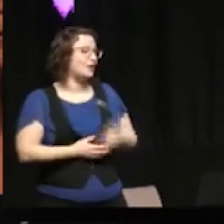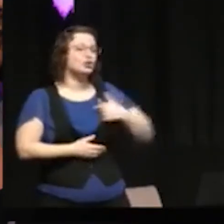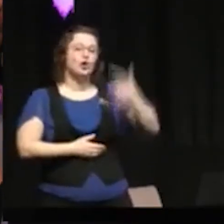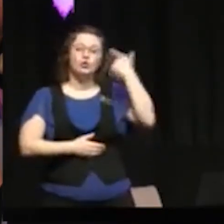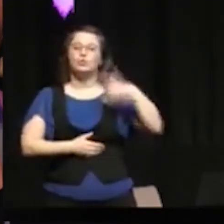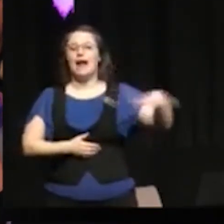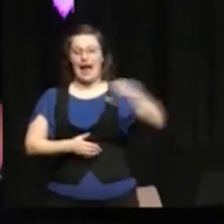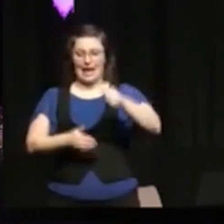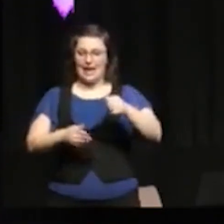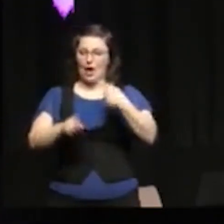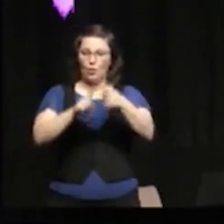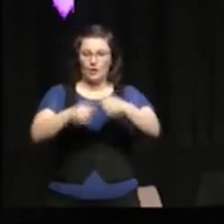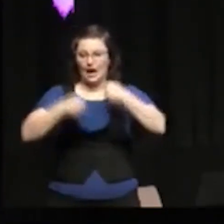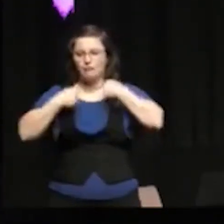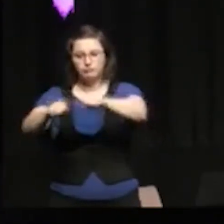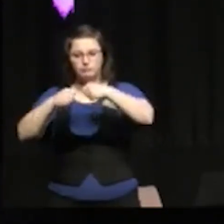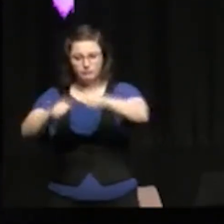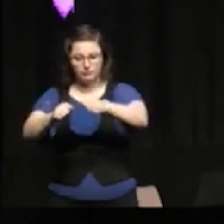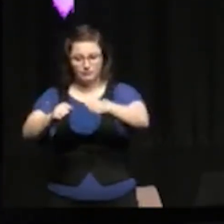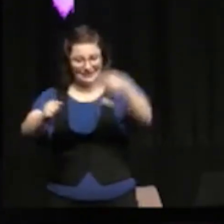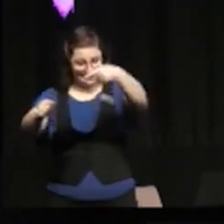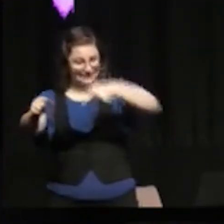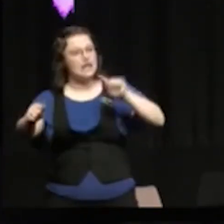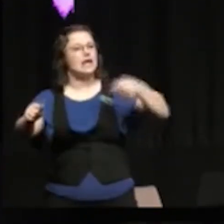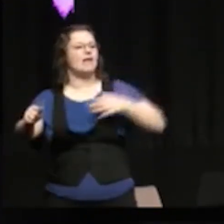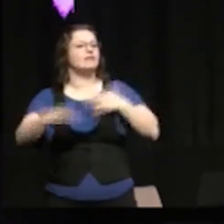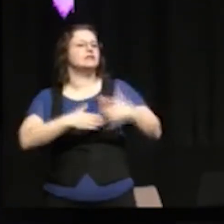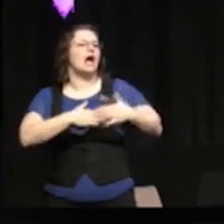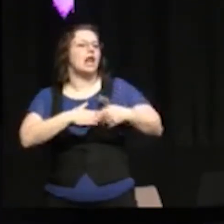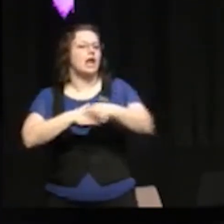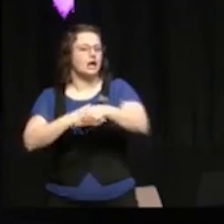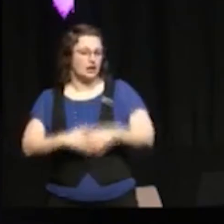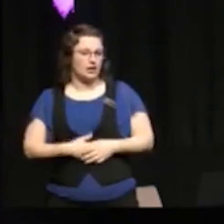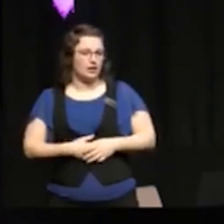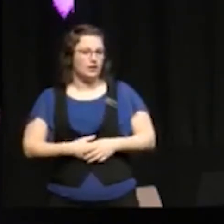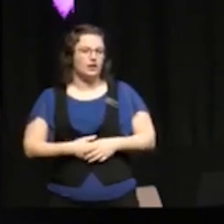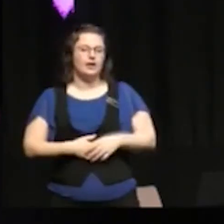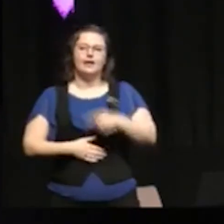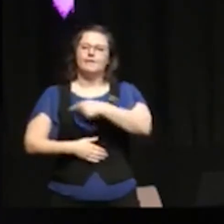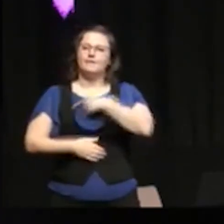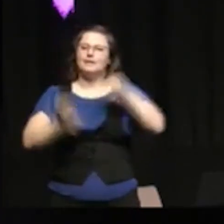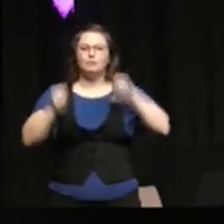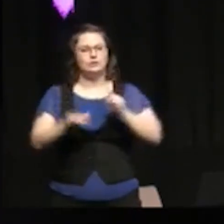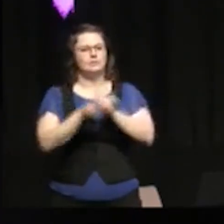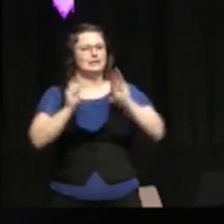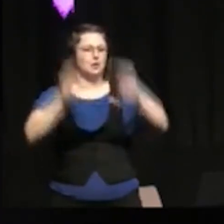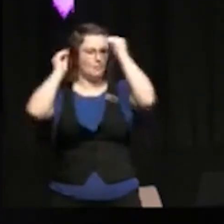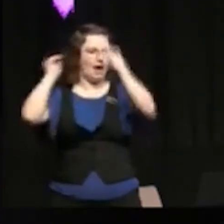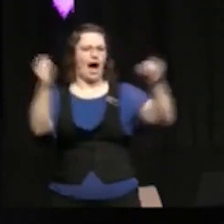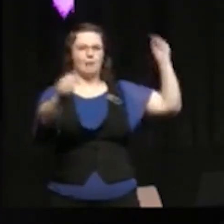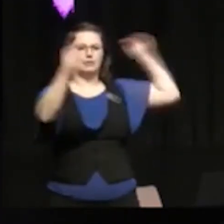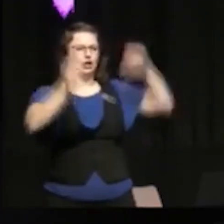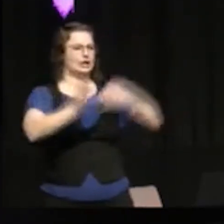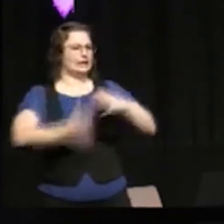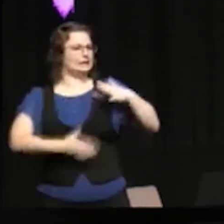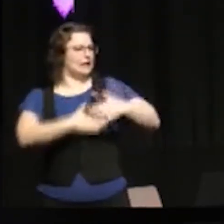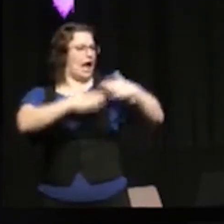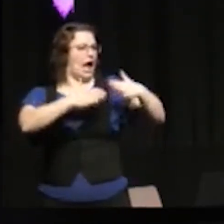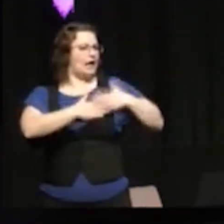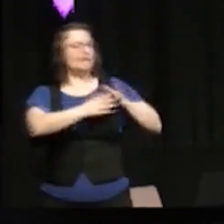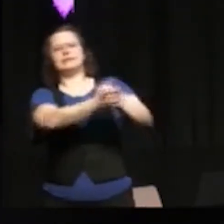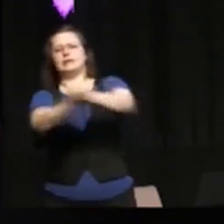remains. And the greatest is love. Ah. And I think every action requires love. I think